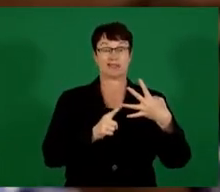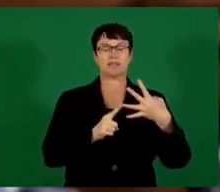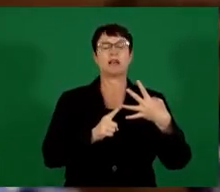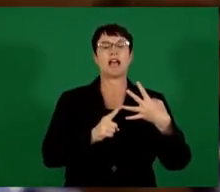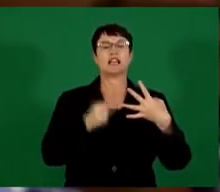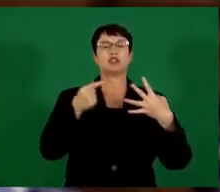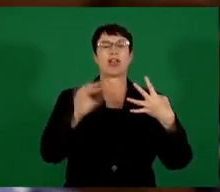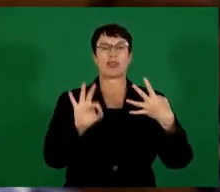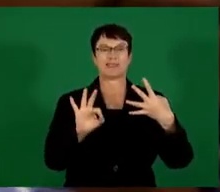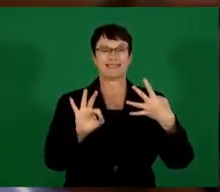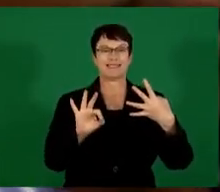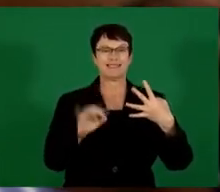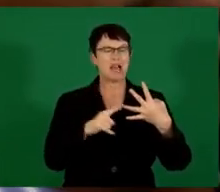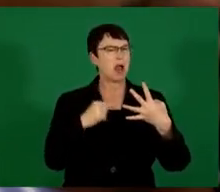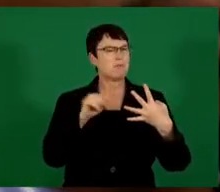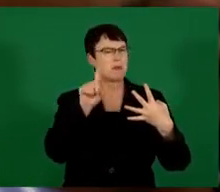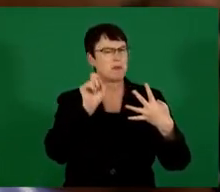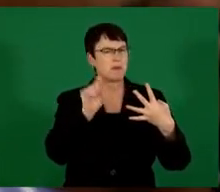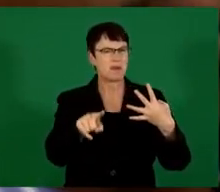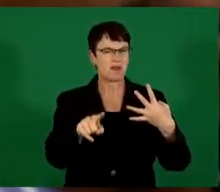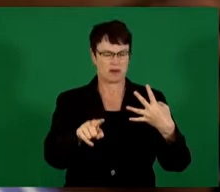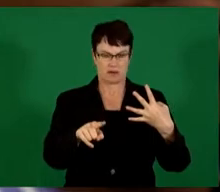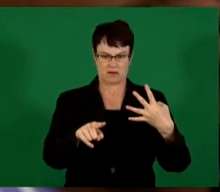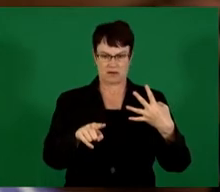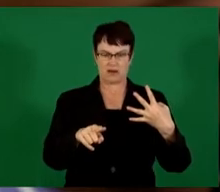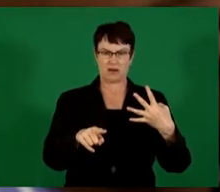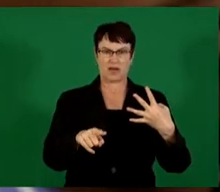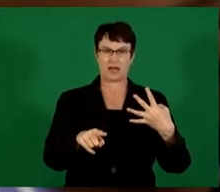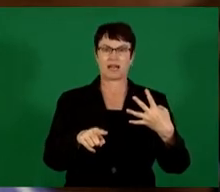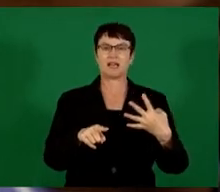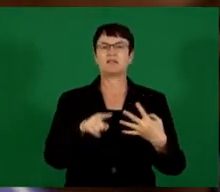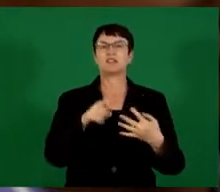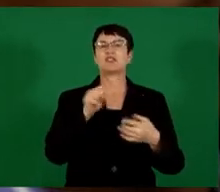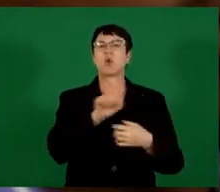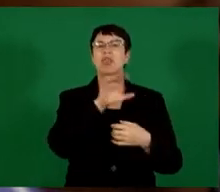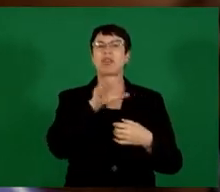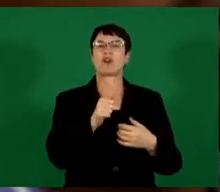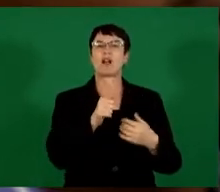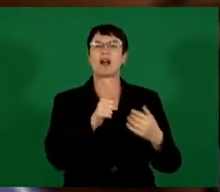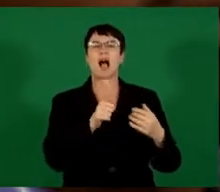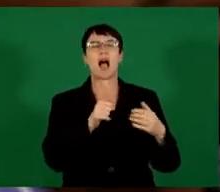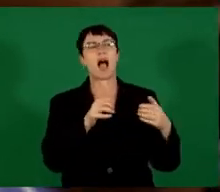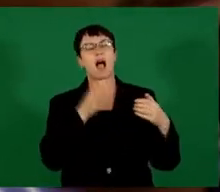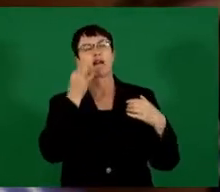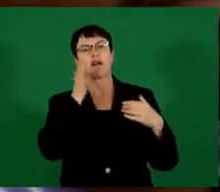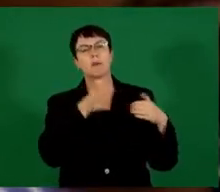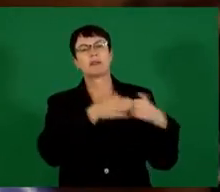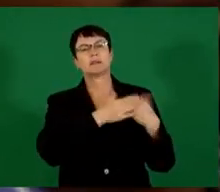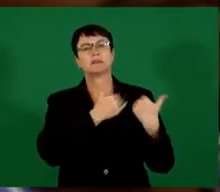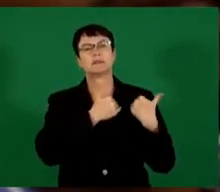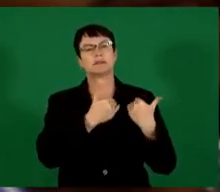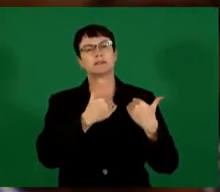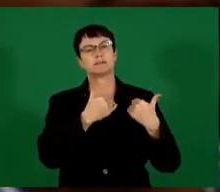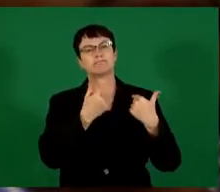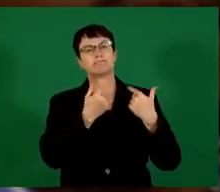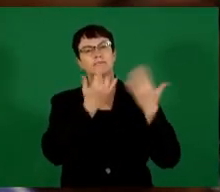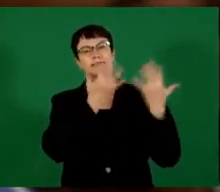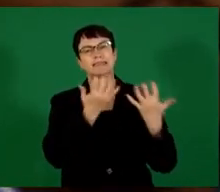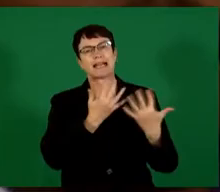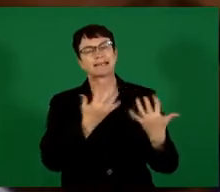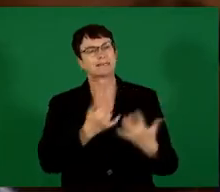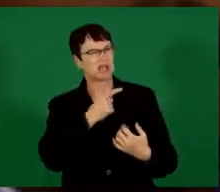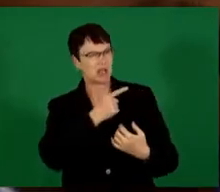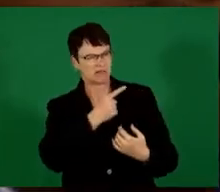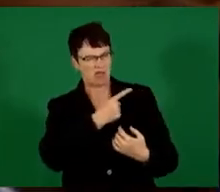up when the numbers came out from Stats SA, and have you redone your data to start picking up those changes